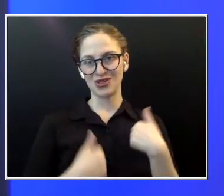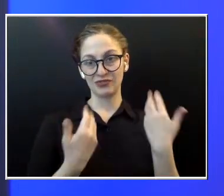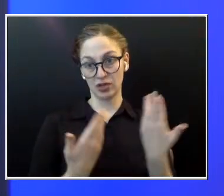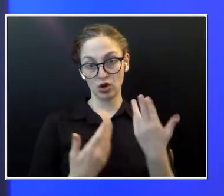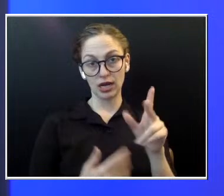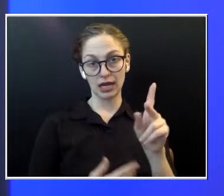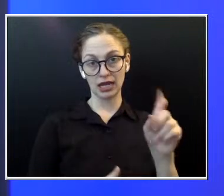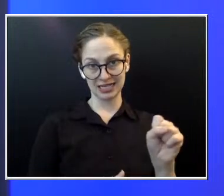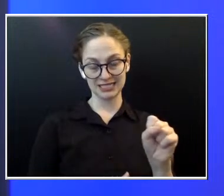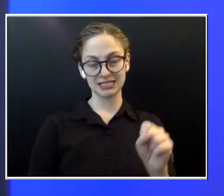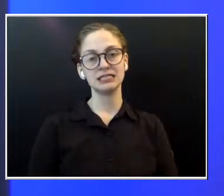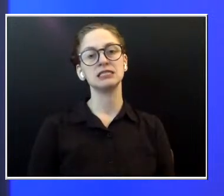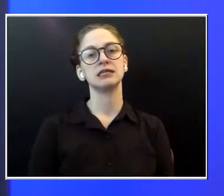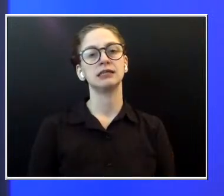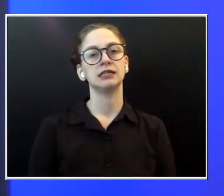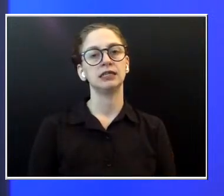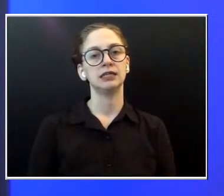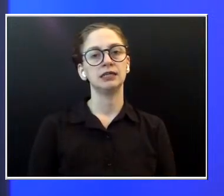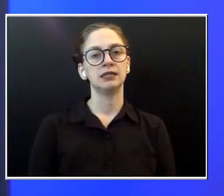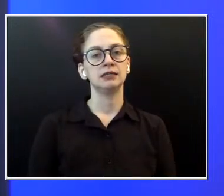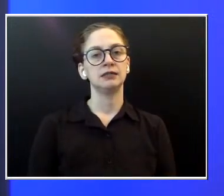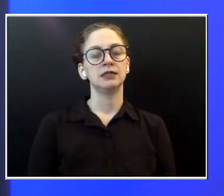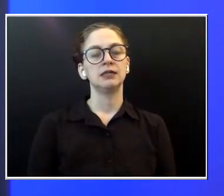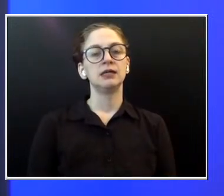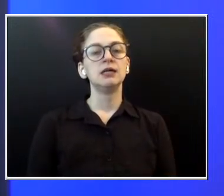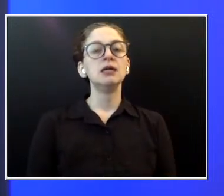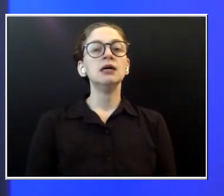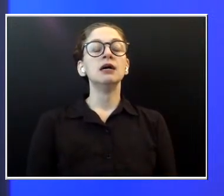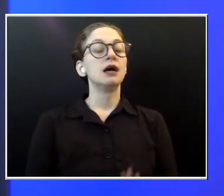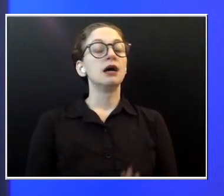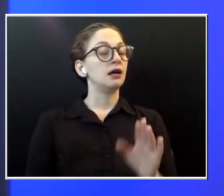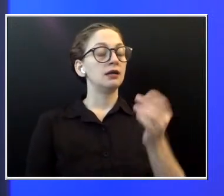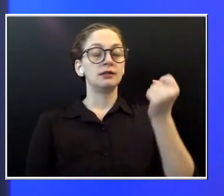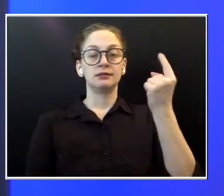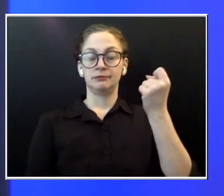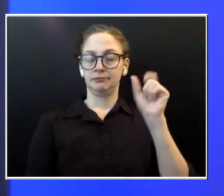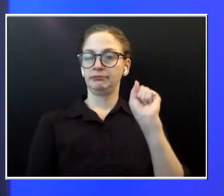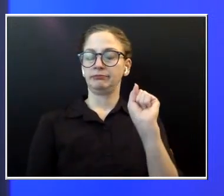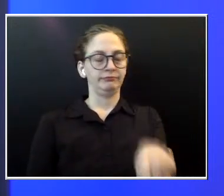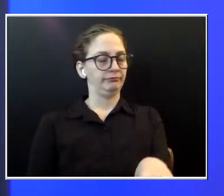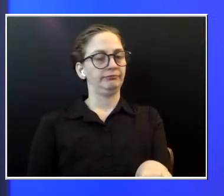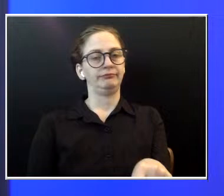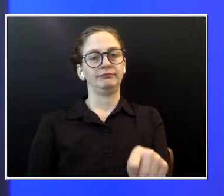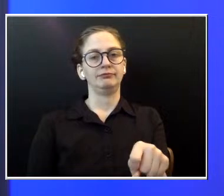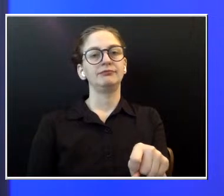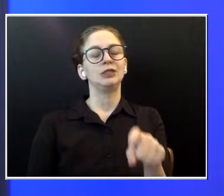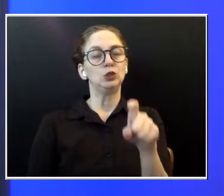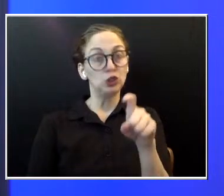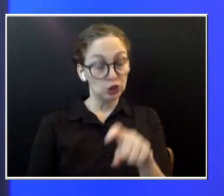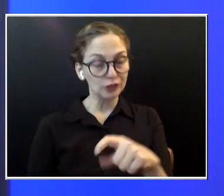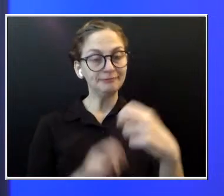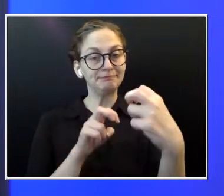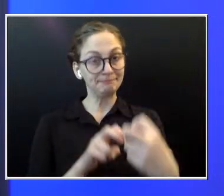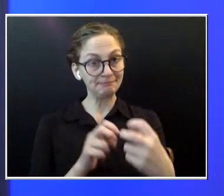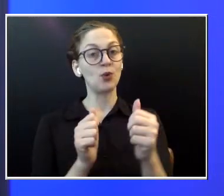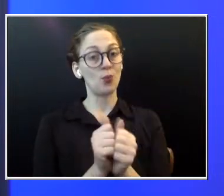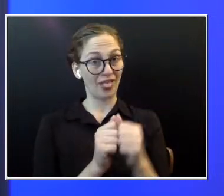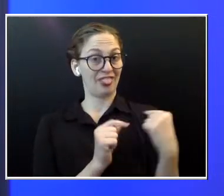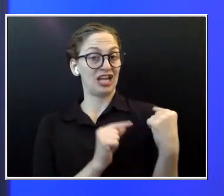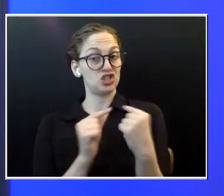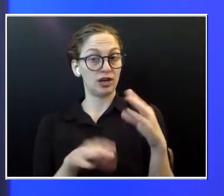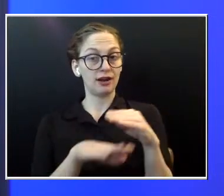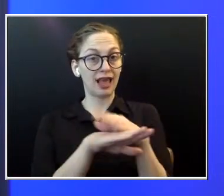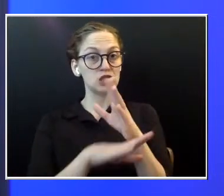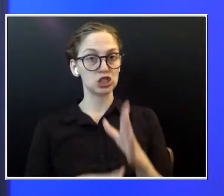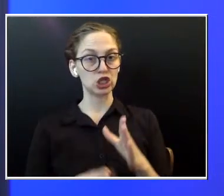Kansas Cancer Center in Missouri. But you should absolutely see a genetic counselor, talk about your genetic risk, and understand that even if your